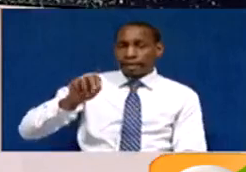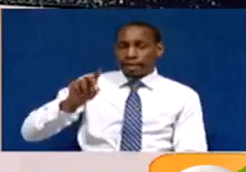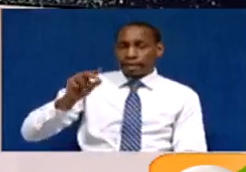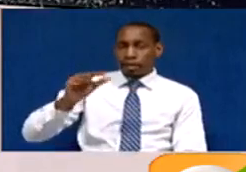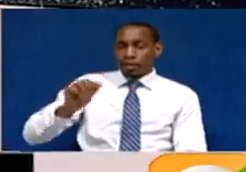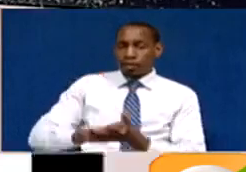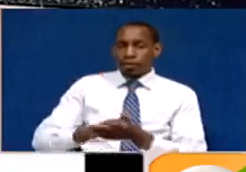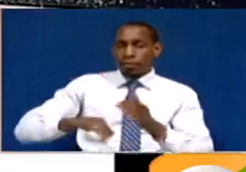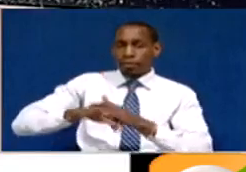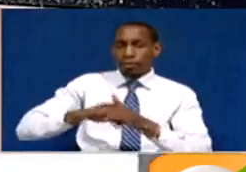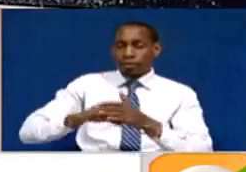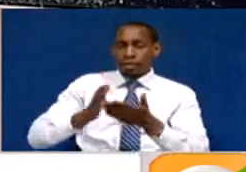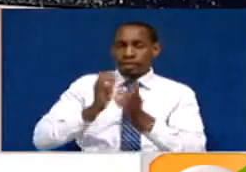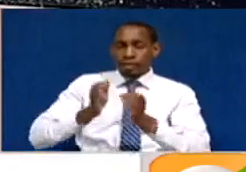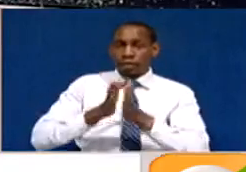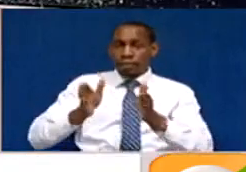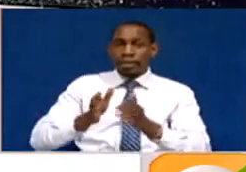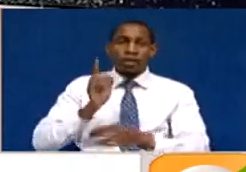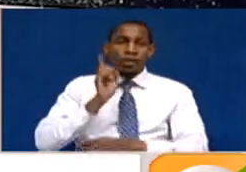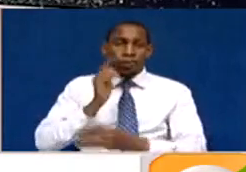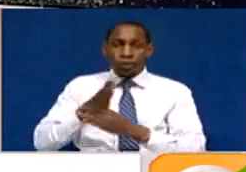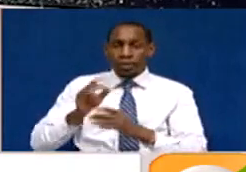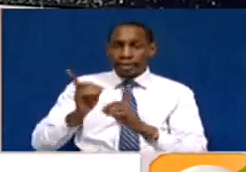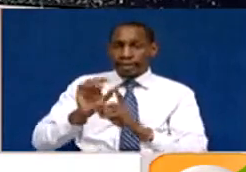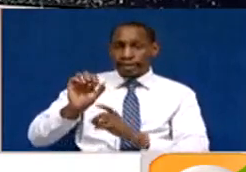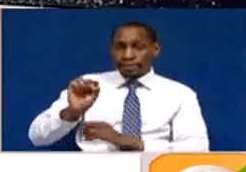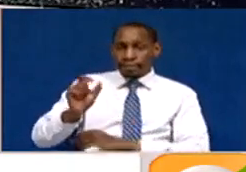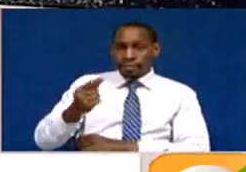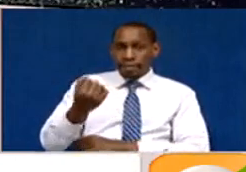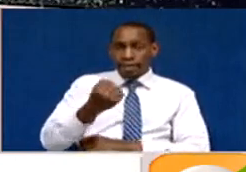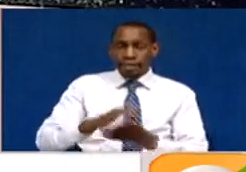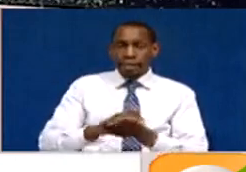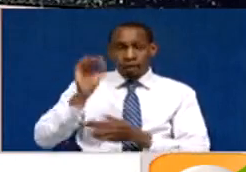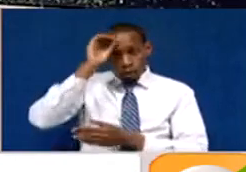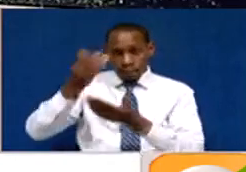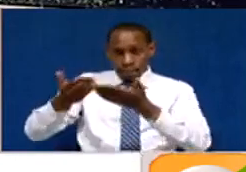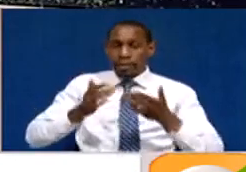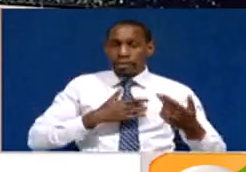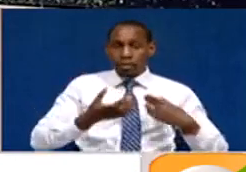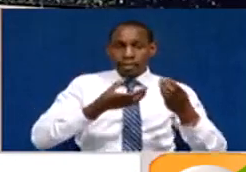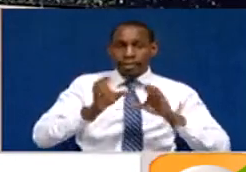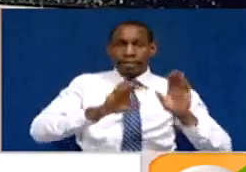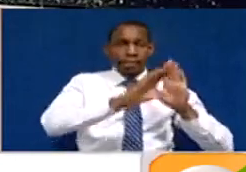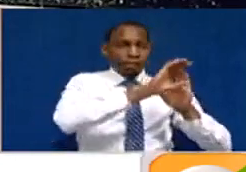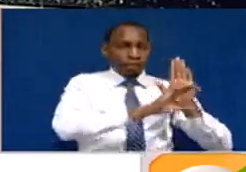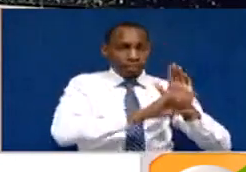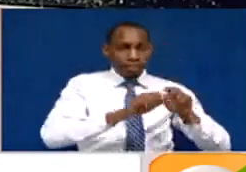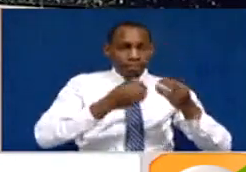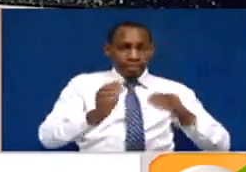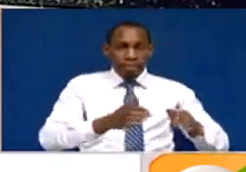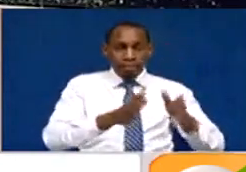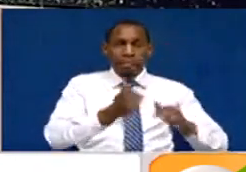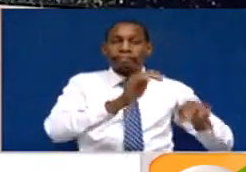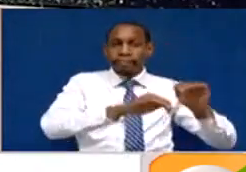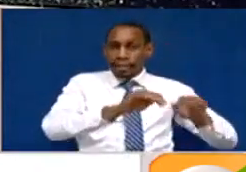Football stakeholders and the public have until tomorrow, that is Thursday, the 5th of May, to submit their input in regards to the draft constitution, which will pave the way